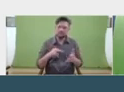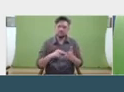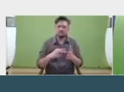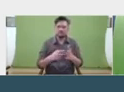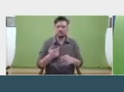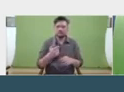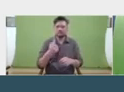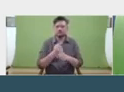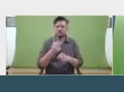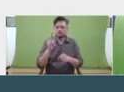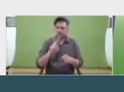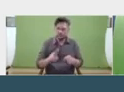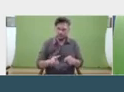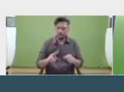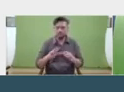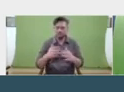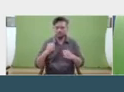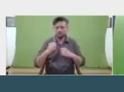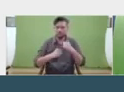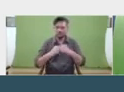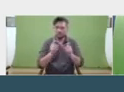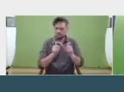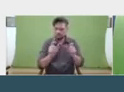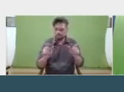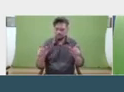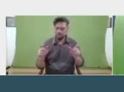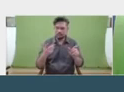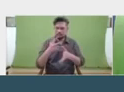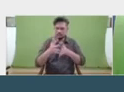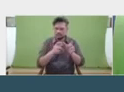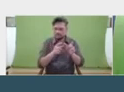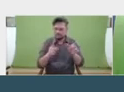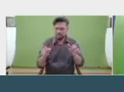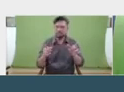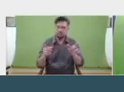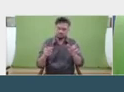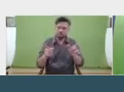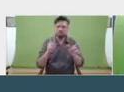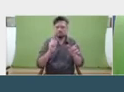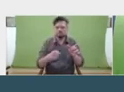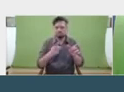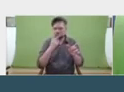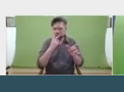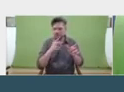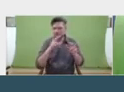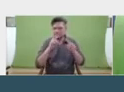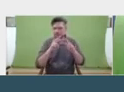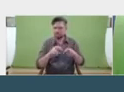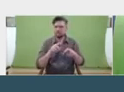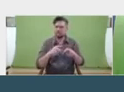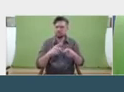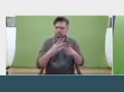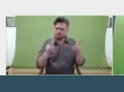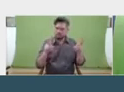would count as the most most important metric for determining variation so if you really want to show